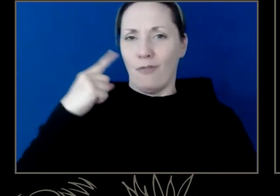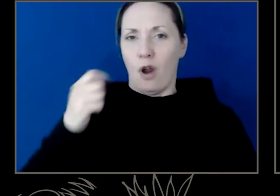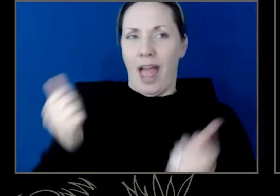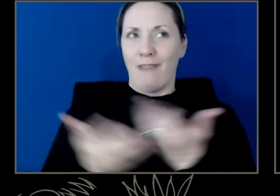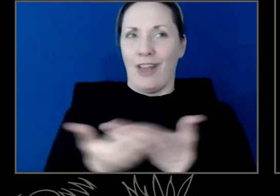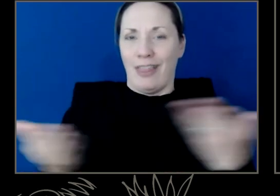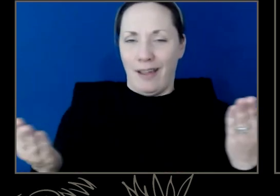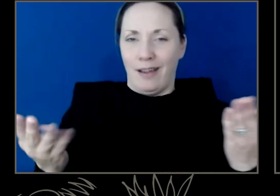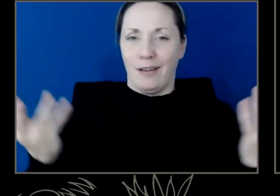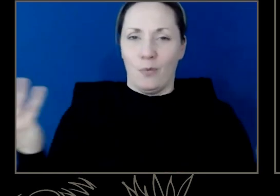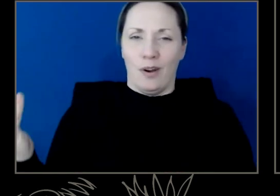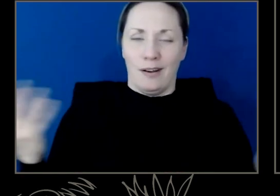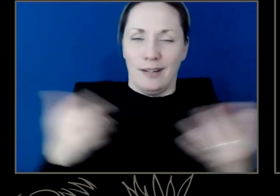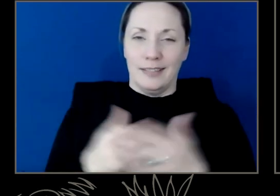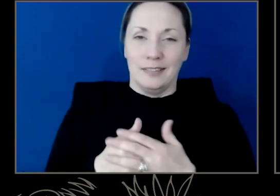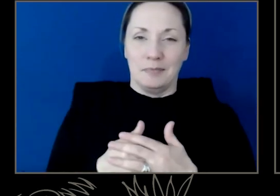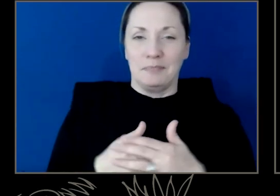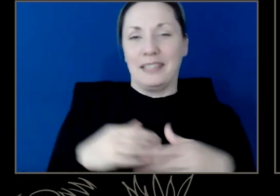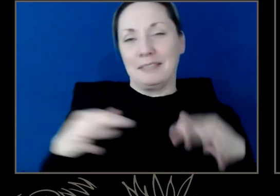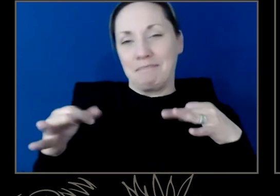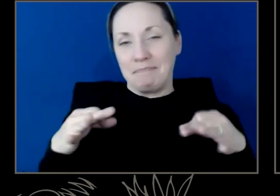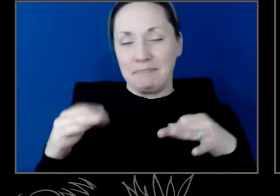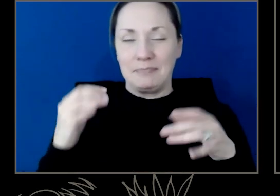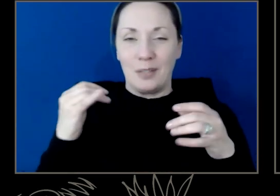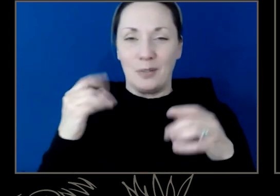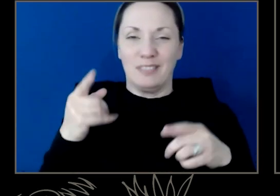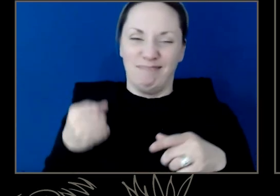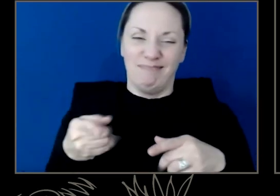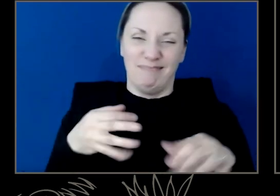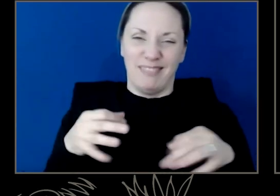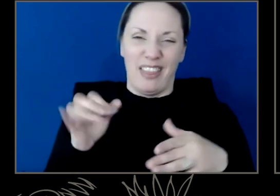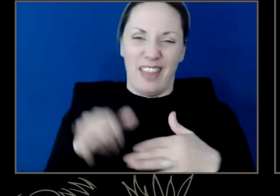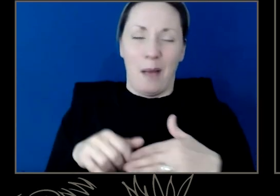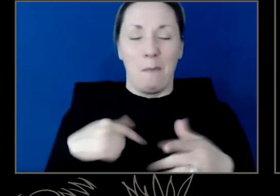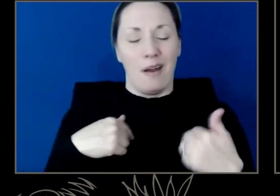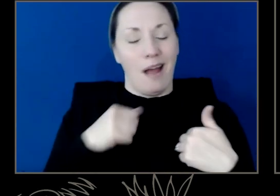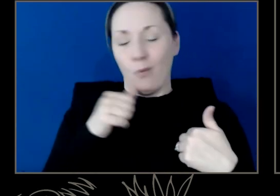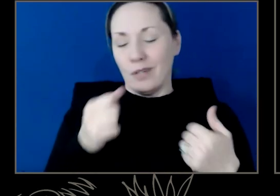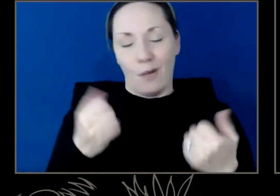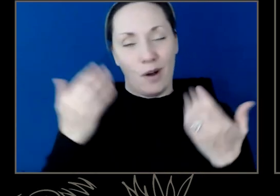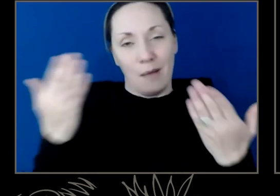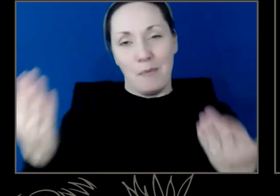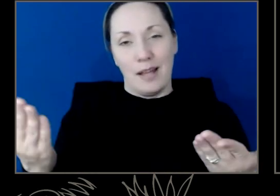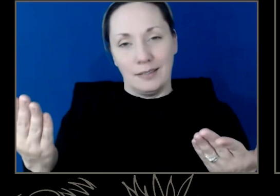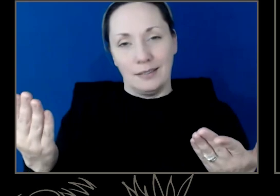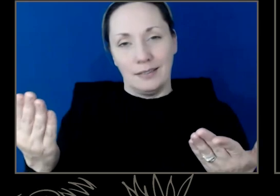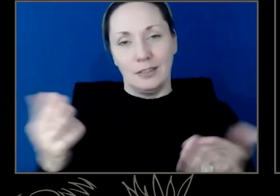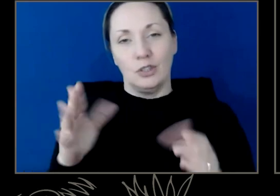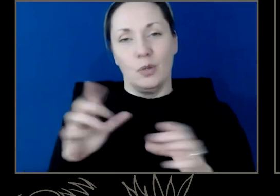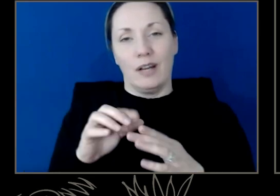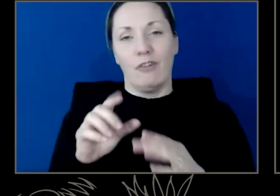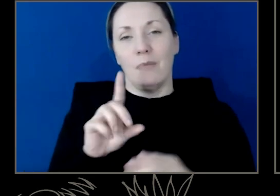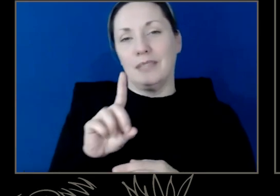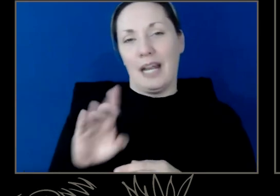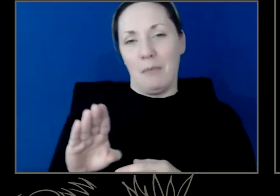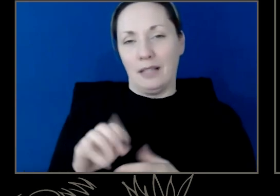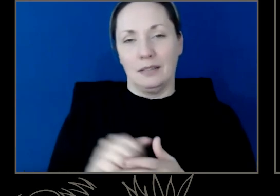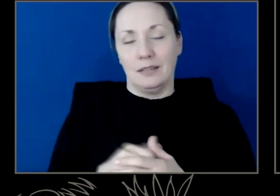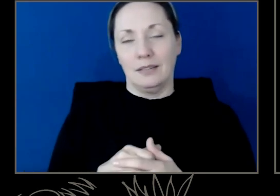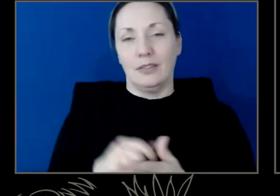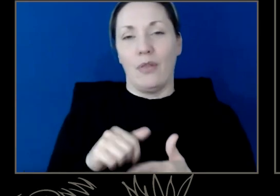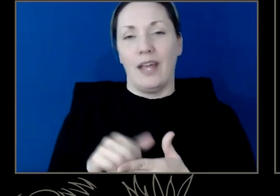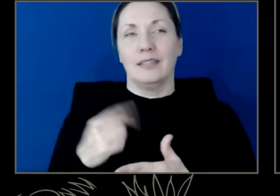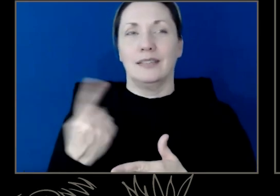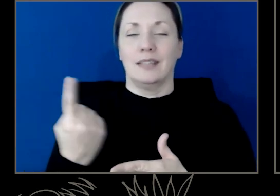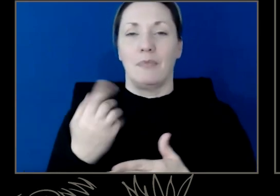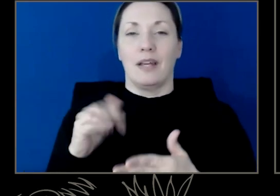goes through this idea. But yeah, I wouldn't recommend doing it from a database. So this is one of those things